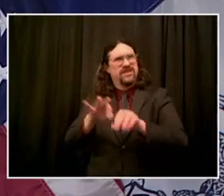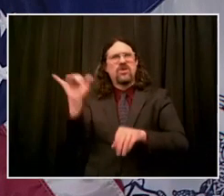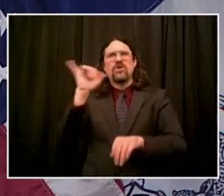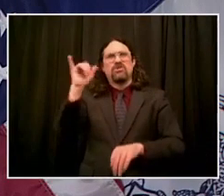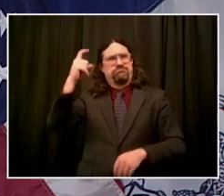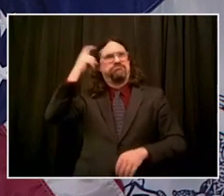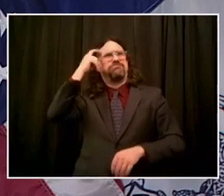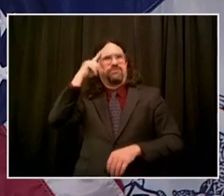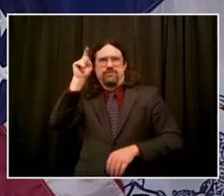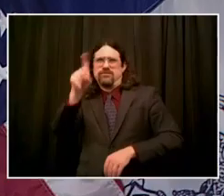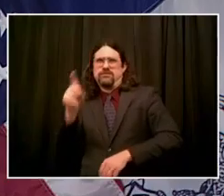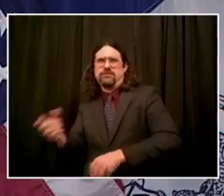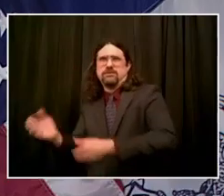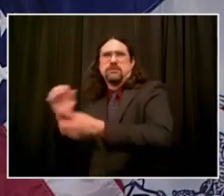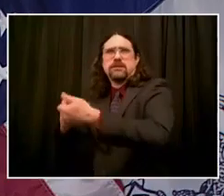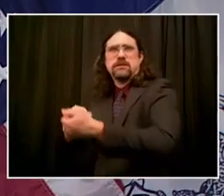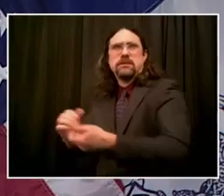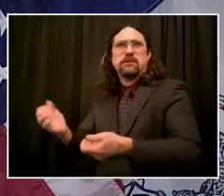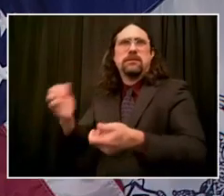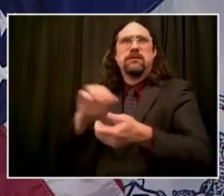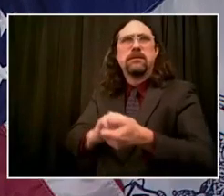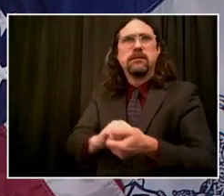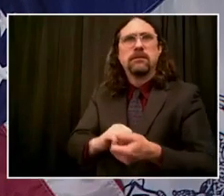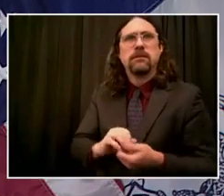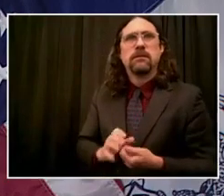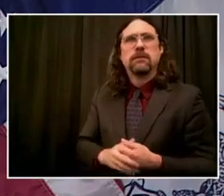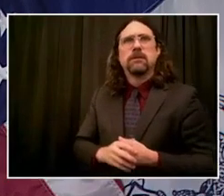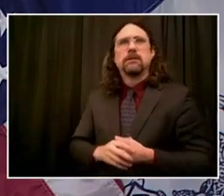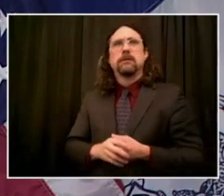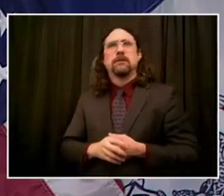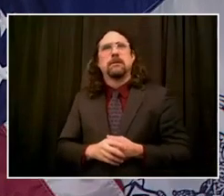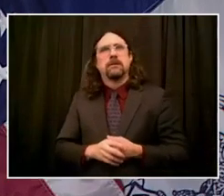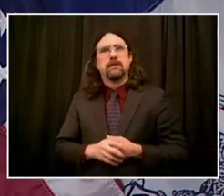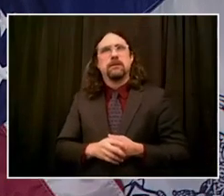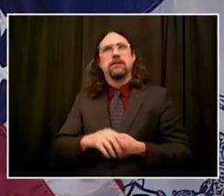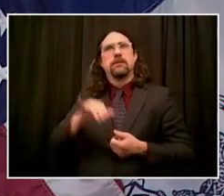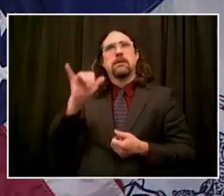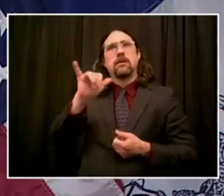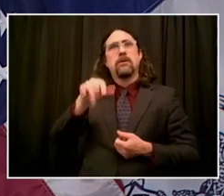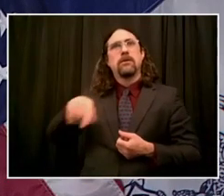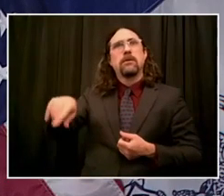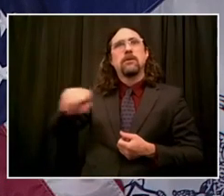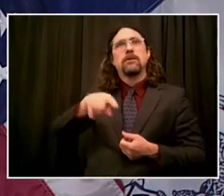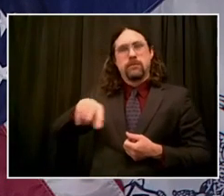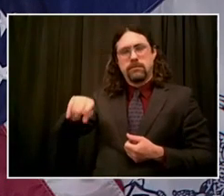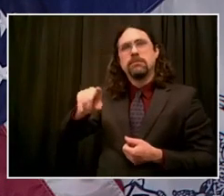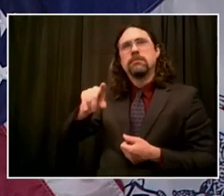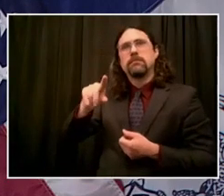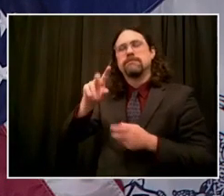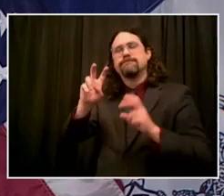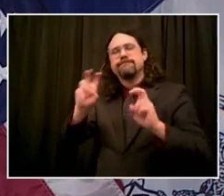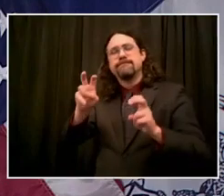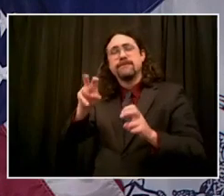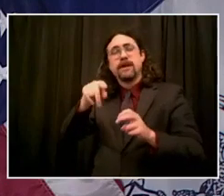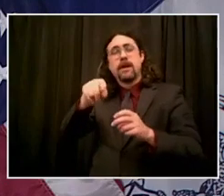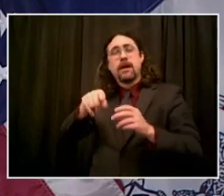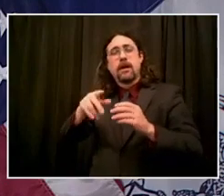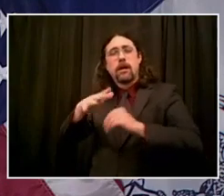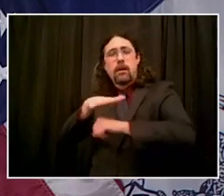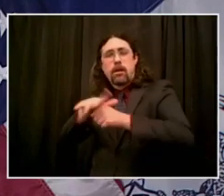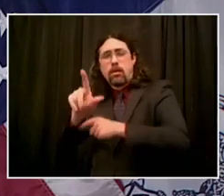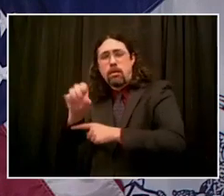So as we expand testing, absolutely, we're going to be working with the community-based clinics, and we'll have more to say on that